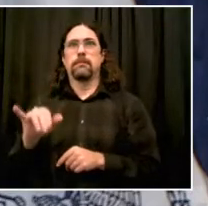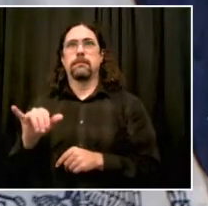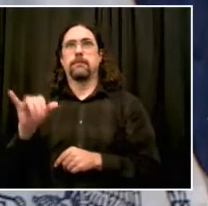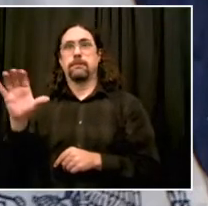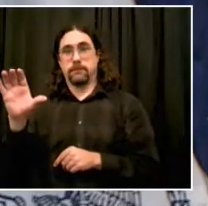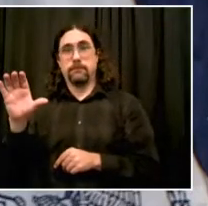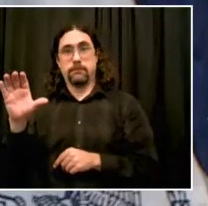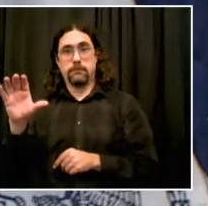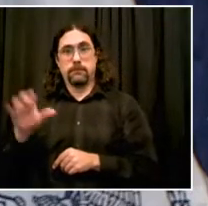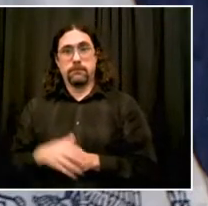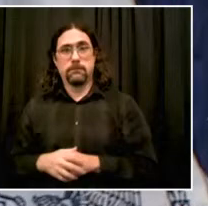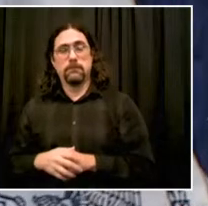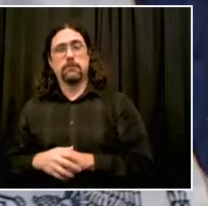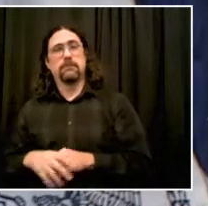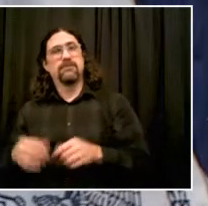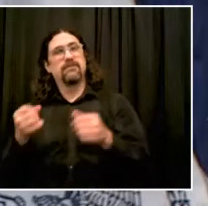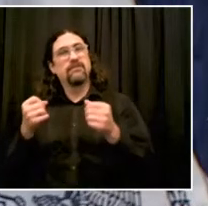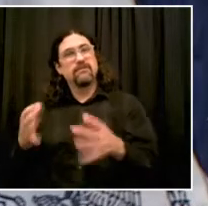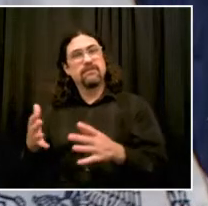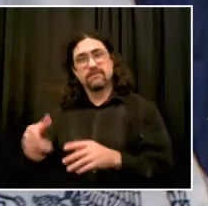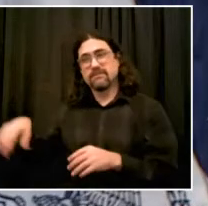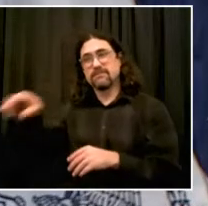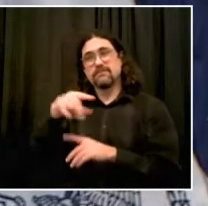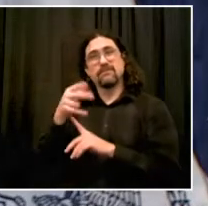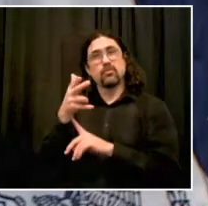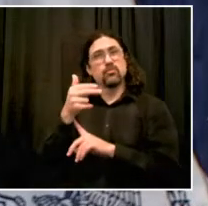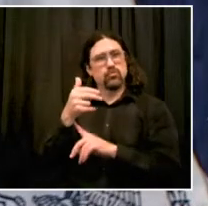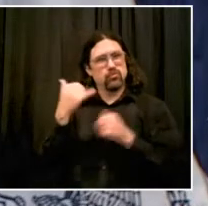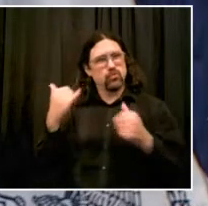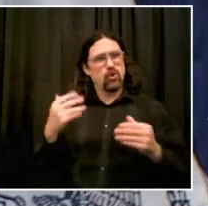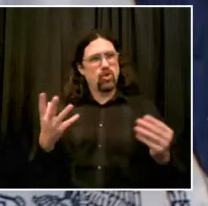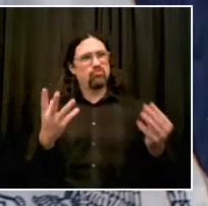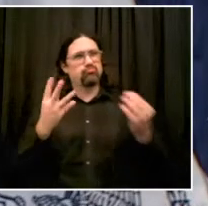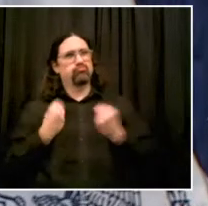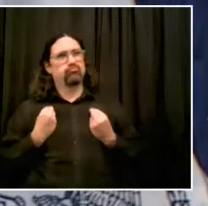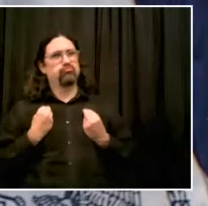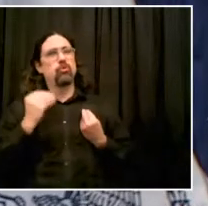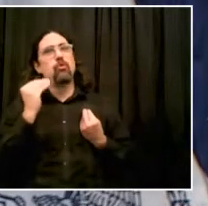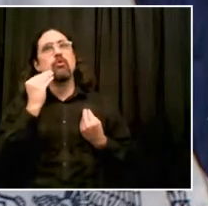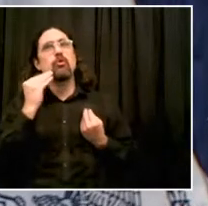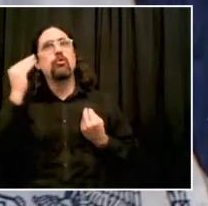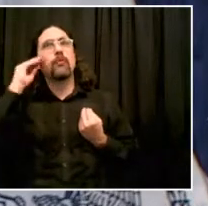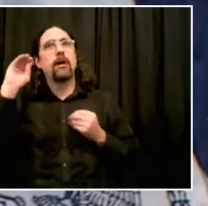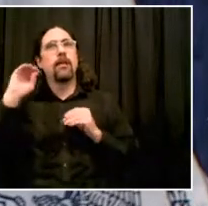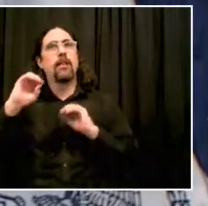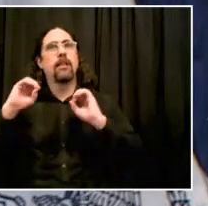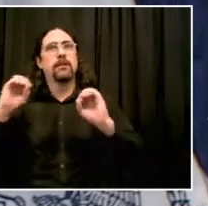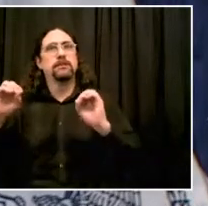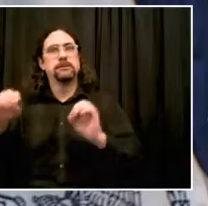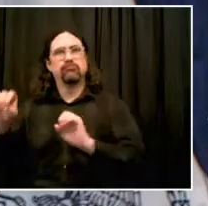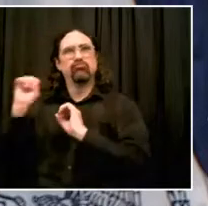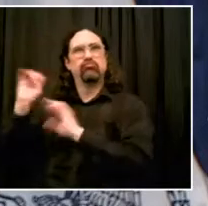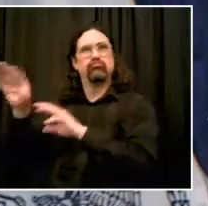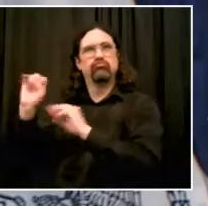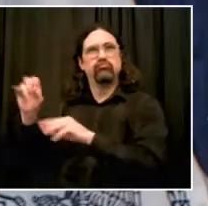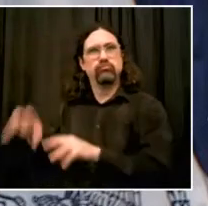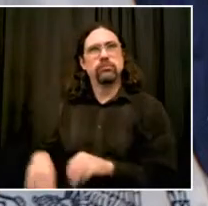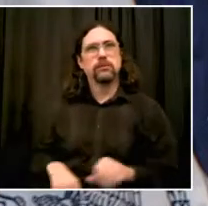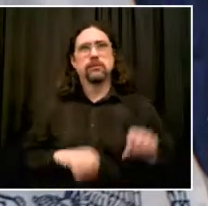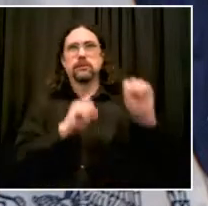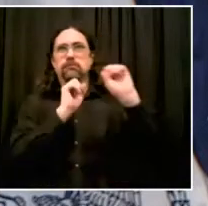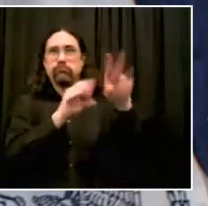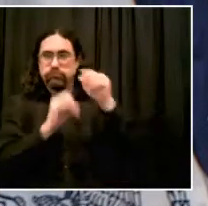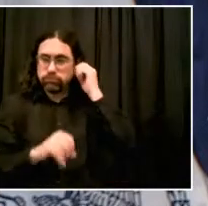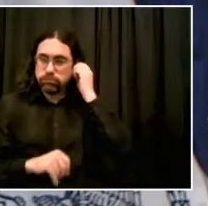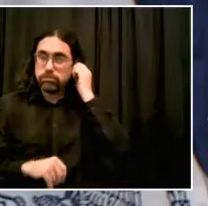or COVID quarantine locations so that prospective hotel customers can know beforehand? I'm going to defer that question because